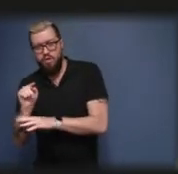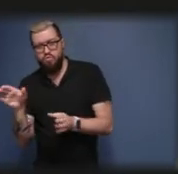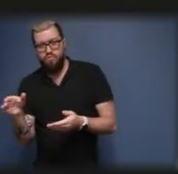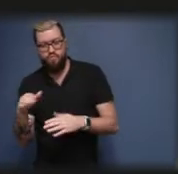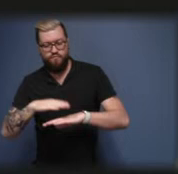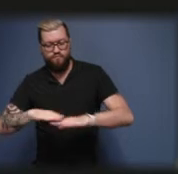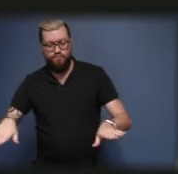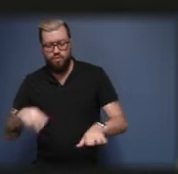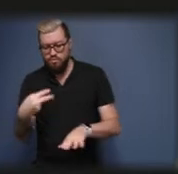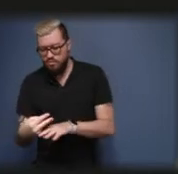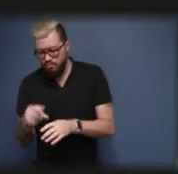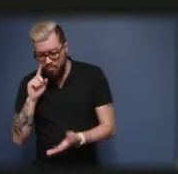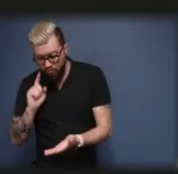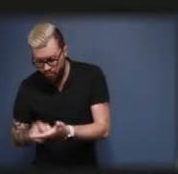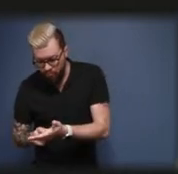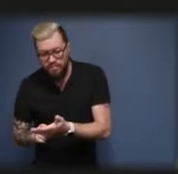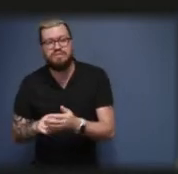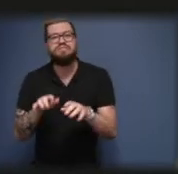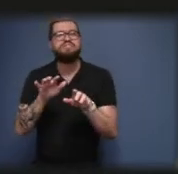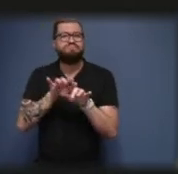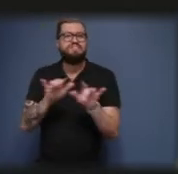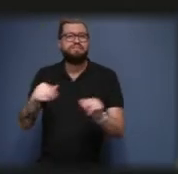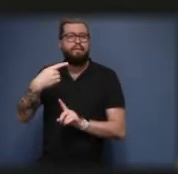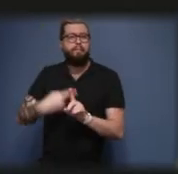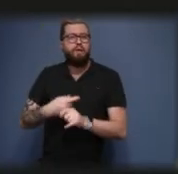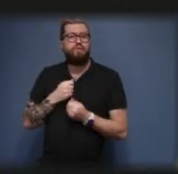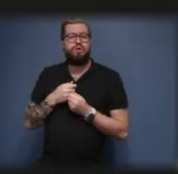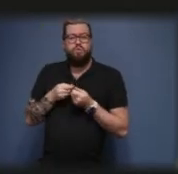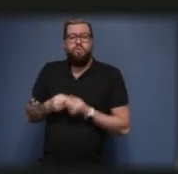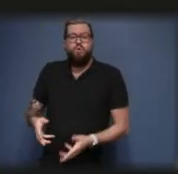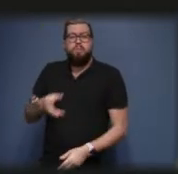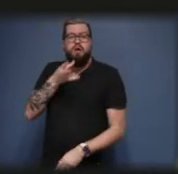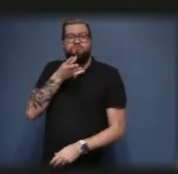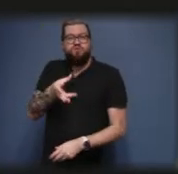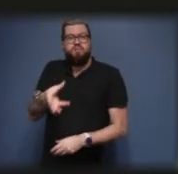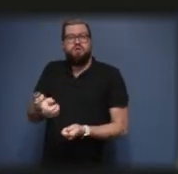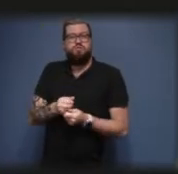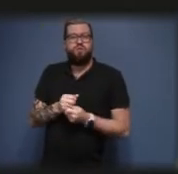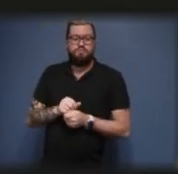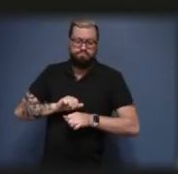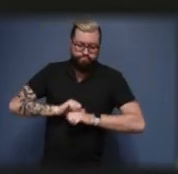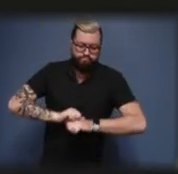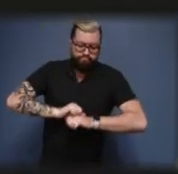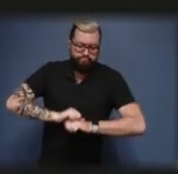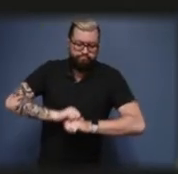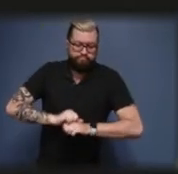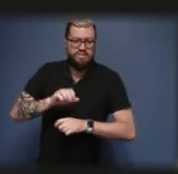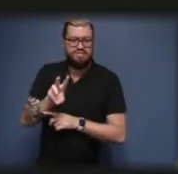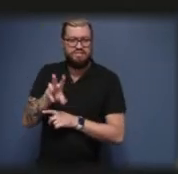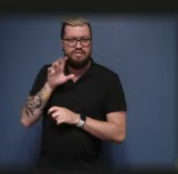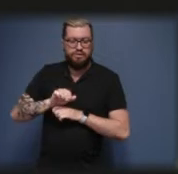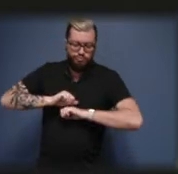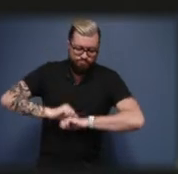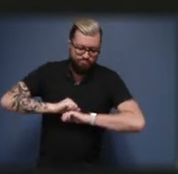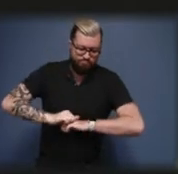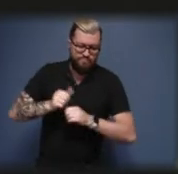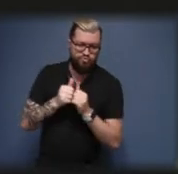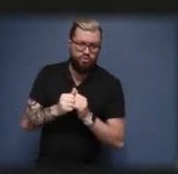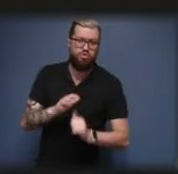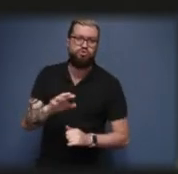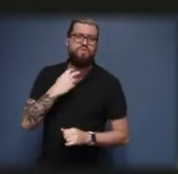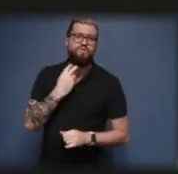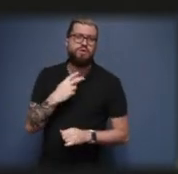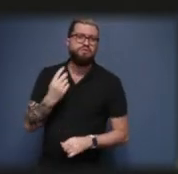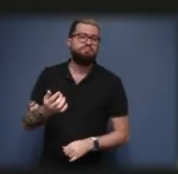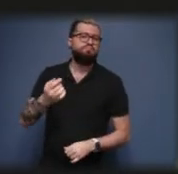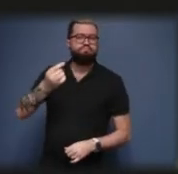The same month I lost my own grandmother, we got through 600 compressions together. Your voice is still with me.